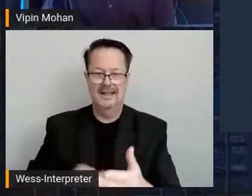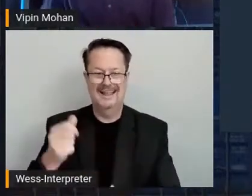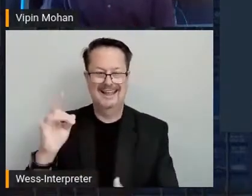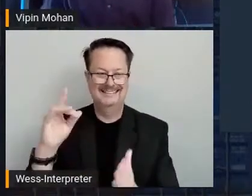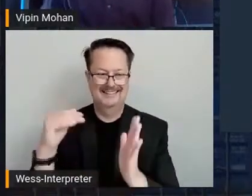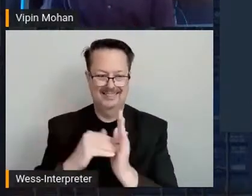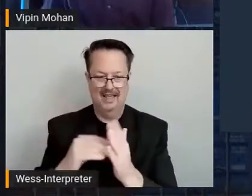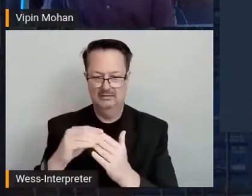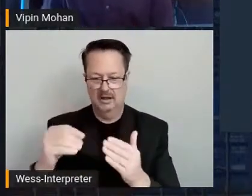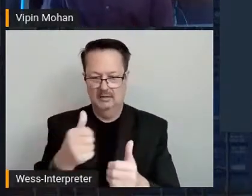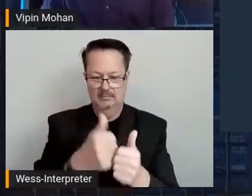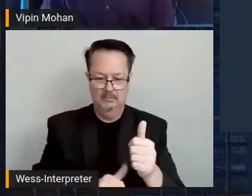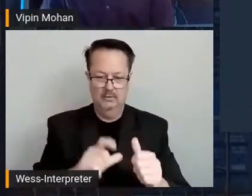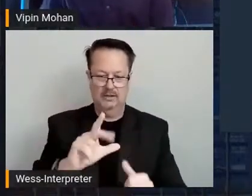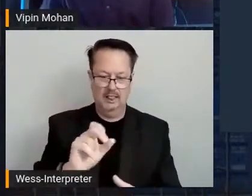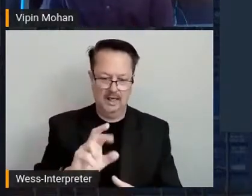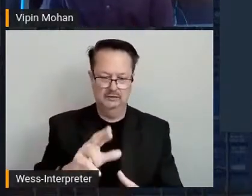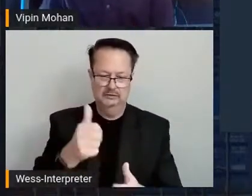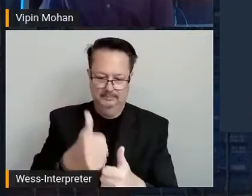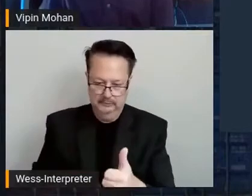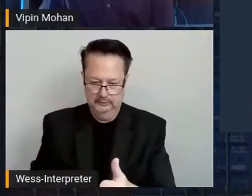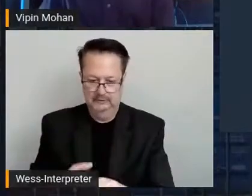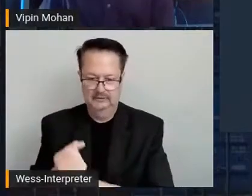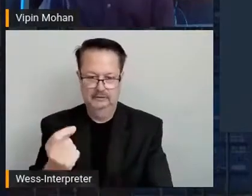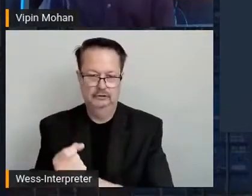$18,000 per cluster per year.